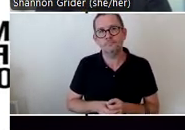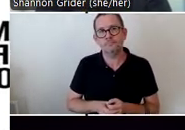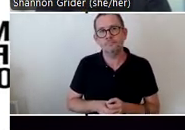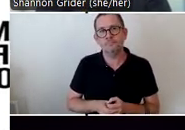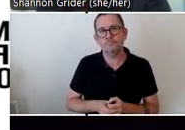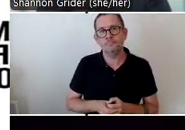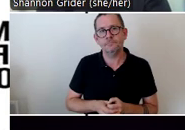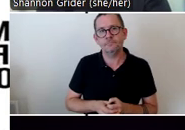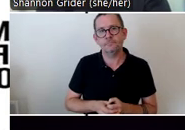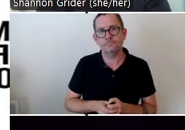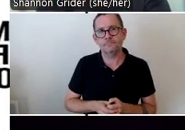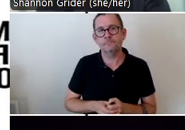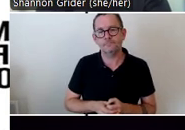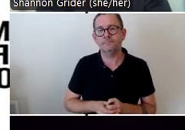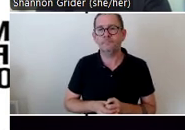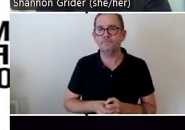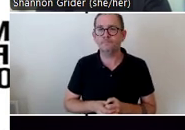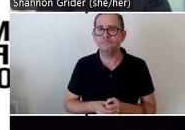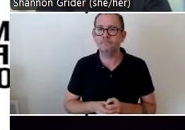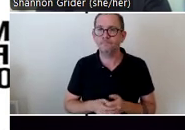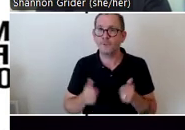sure the comprehension is happening.